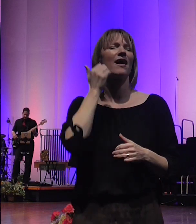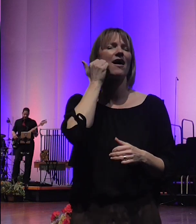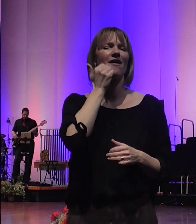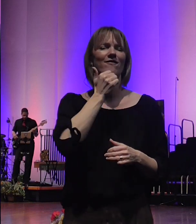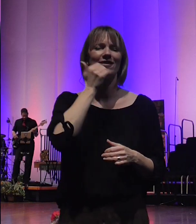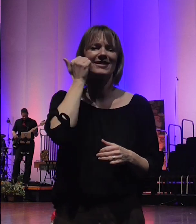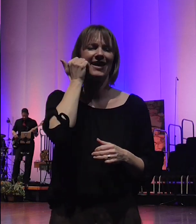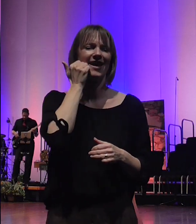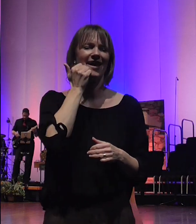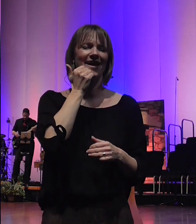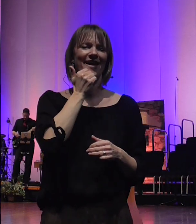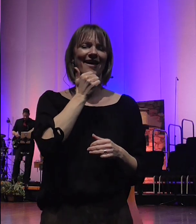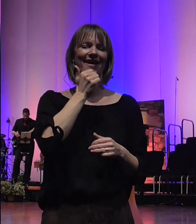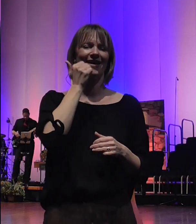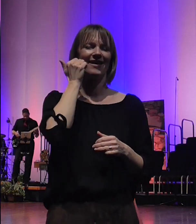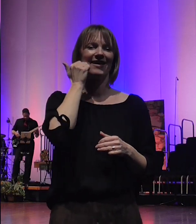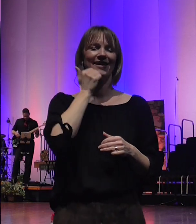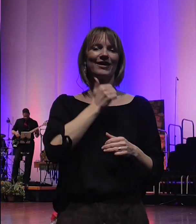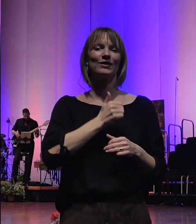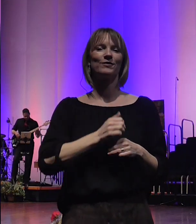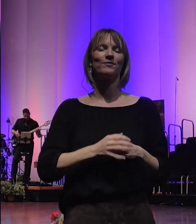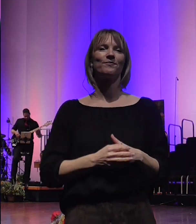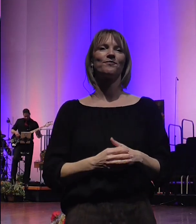every day.